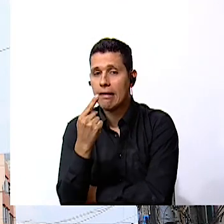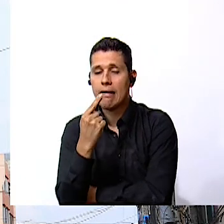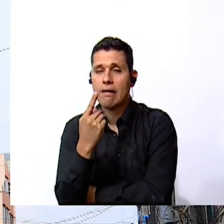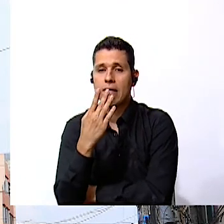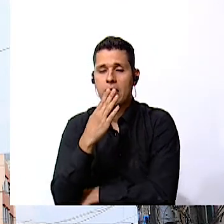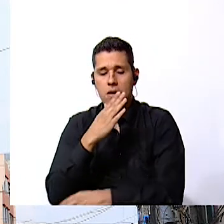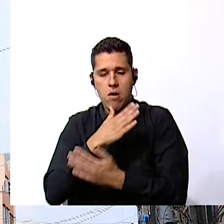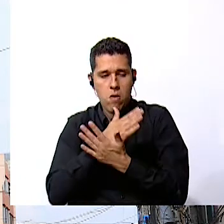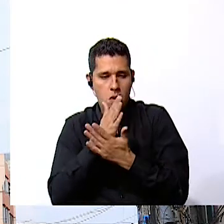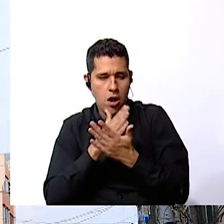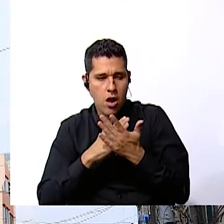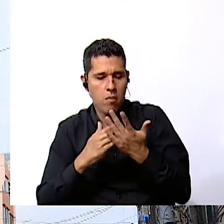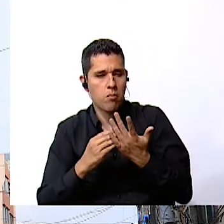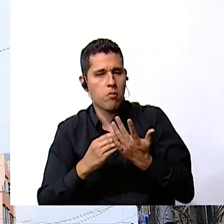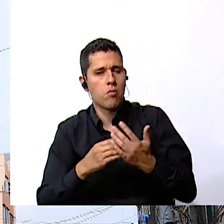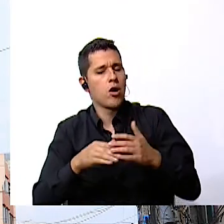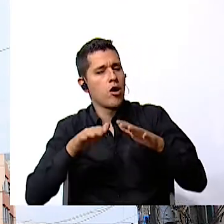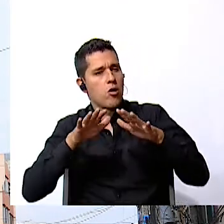about stay calm.